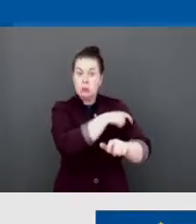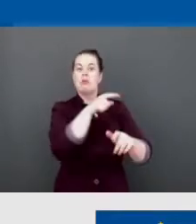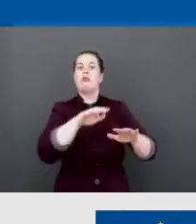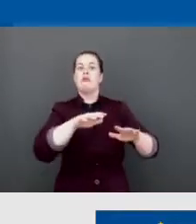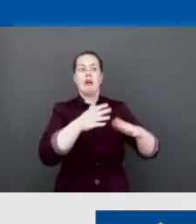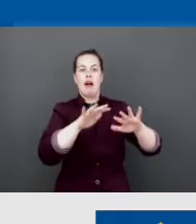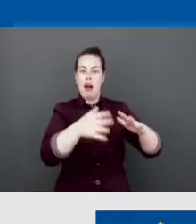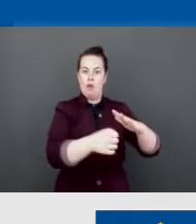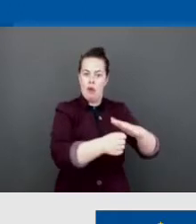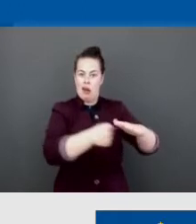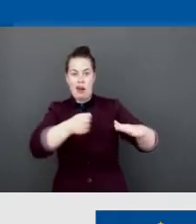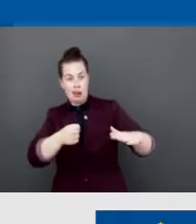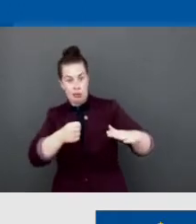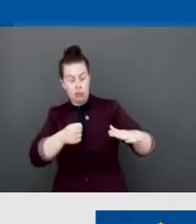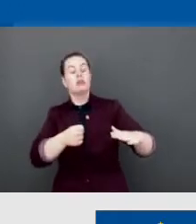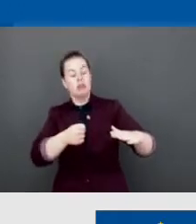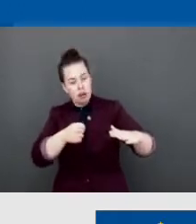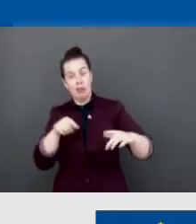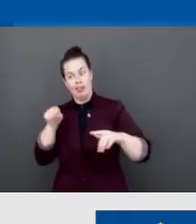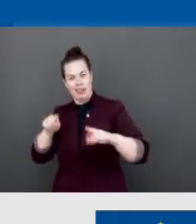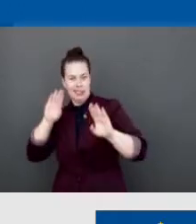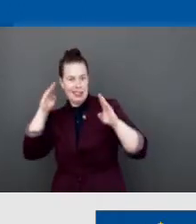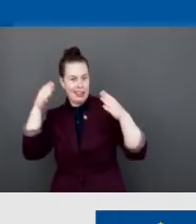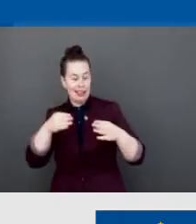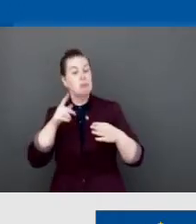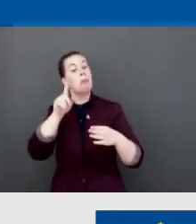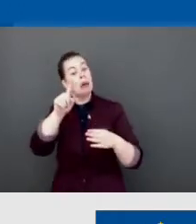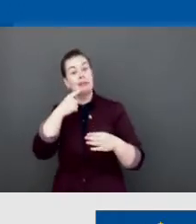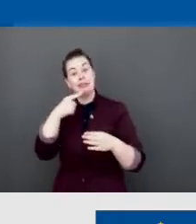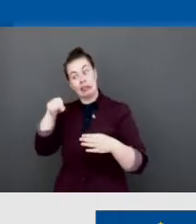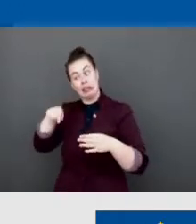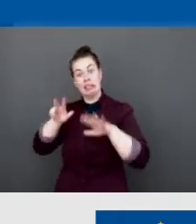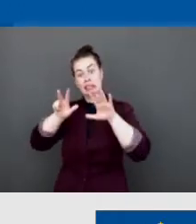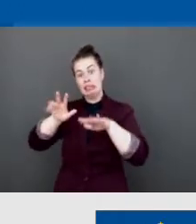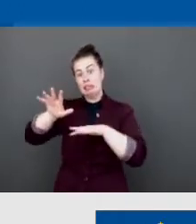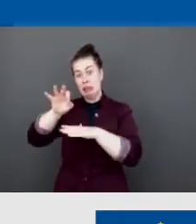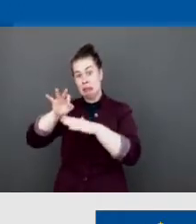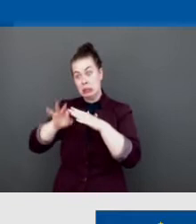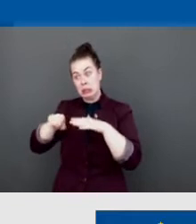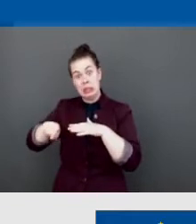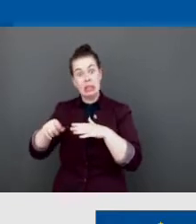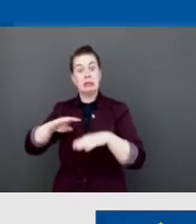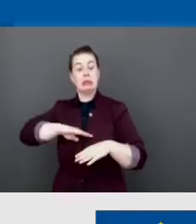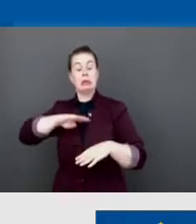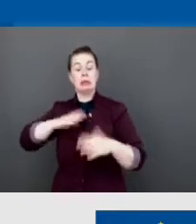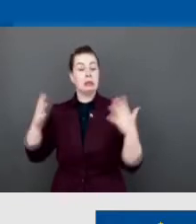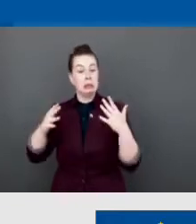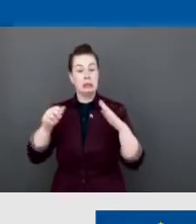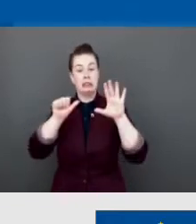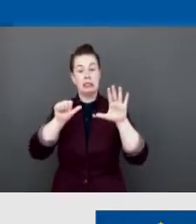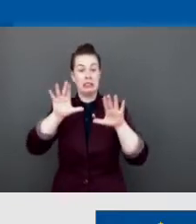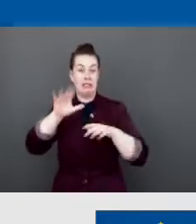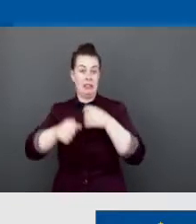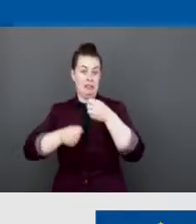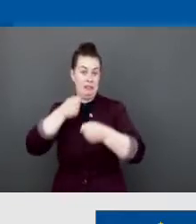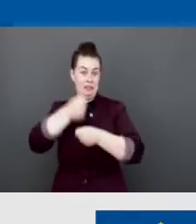patients, indeed around 85% of their patients are older individuals, more than